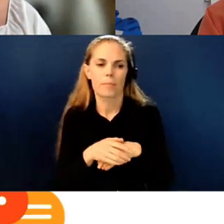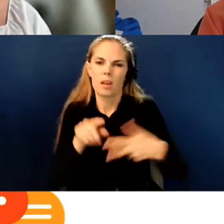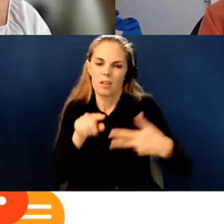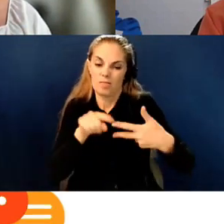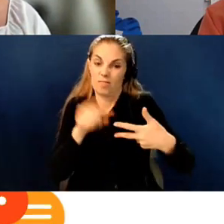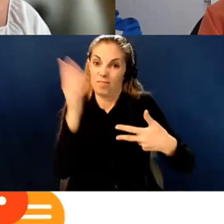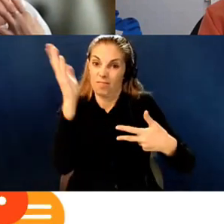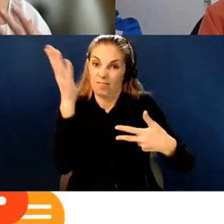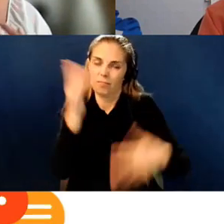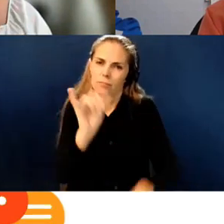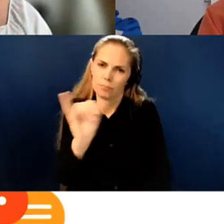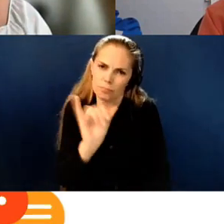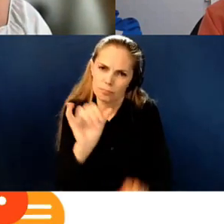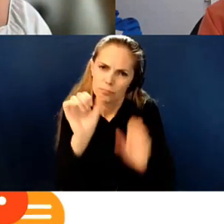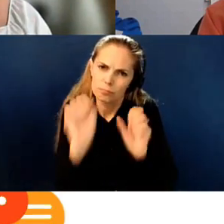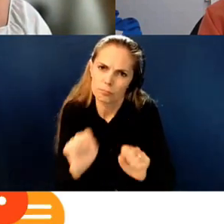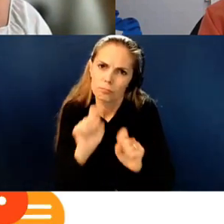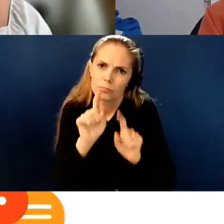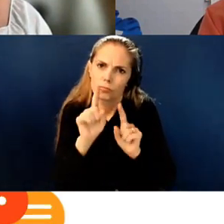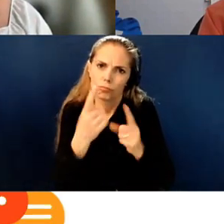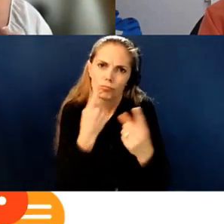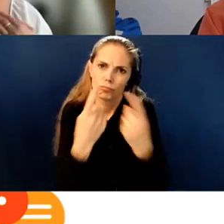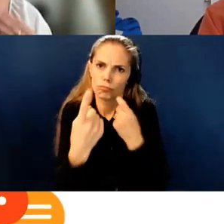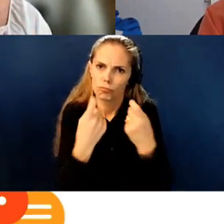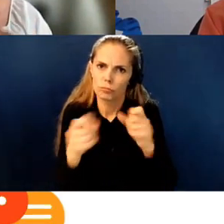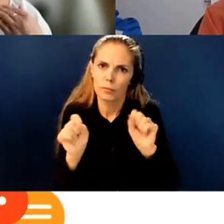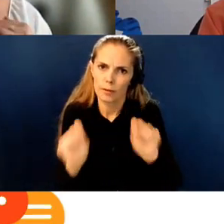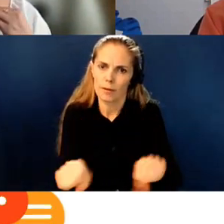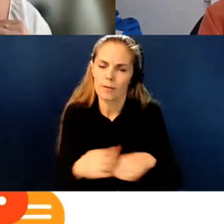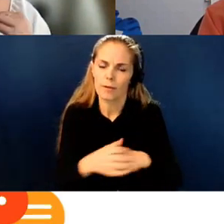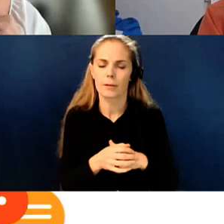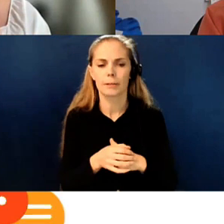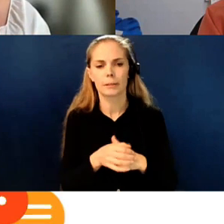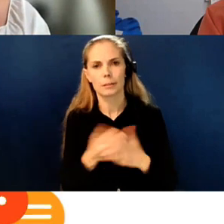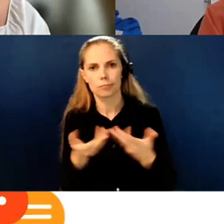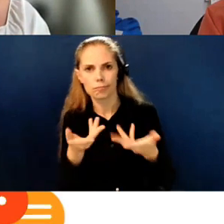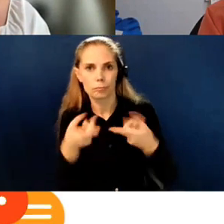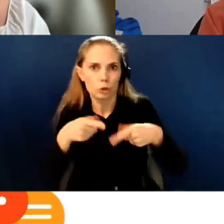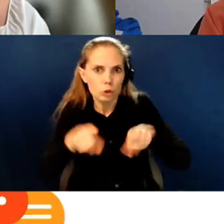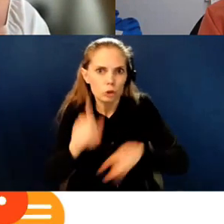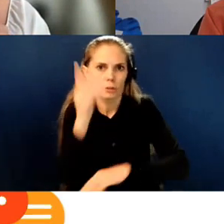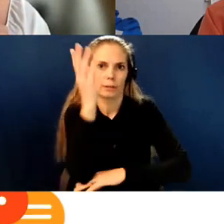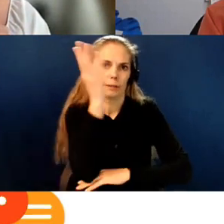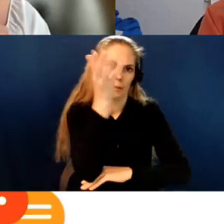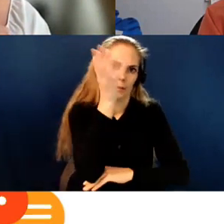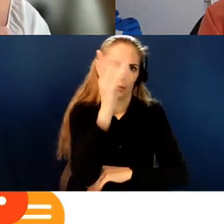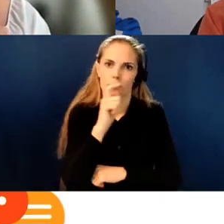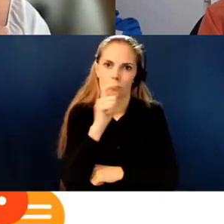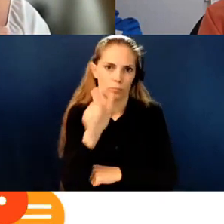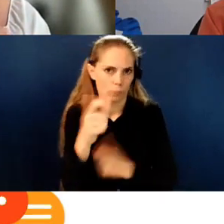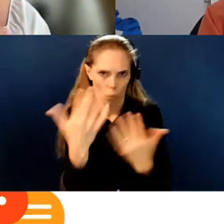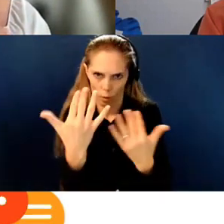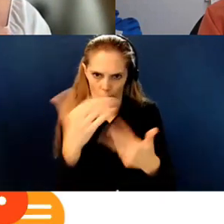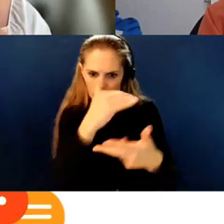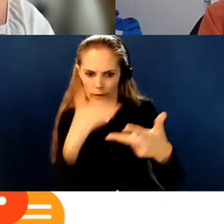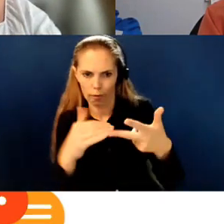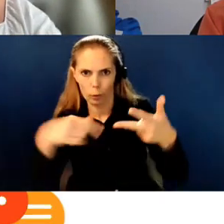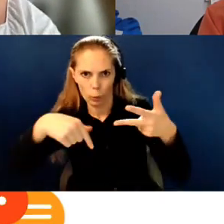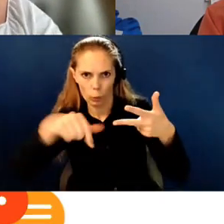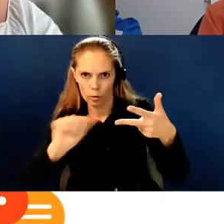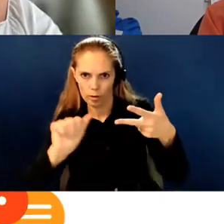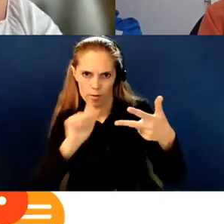chance to ask questions and respond during the actual session as well. All